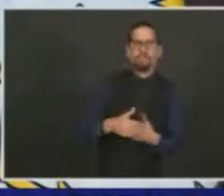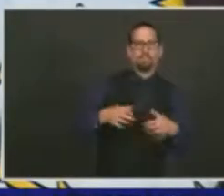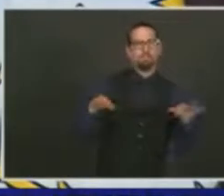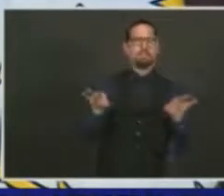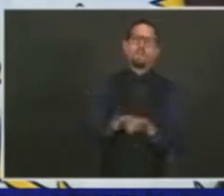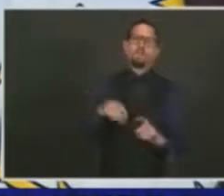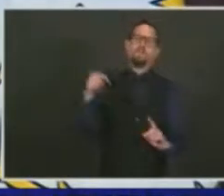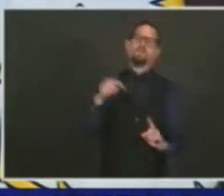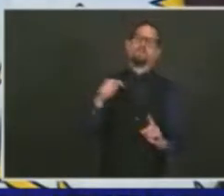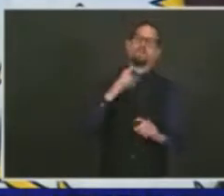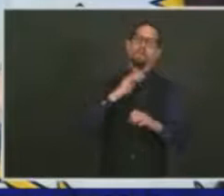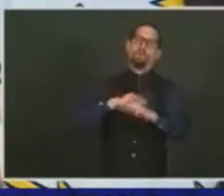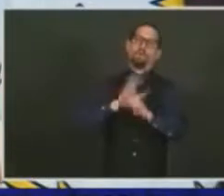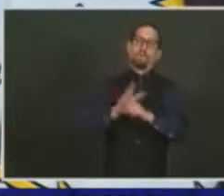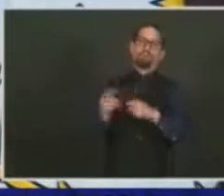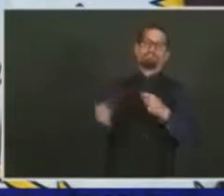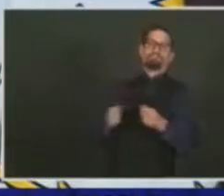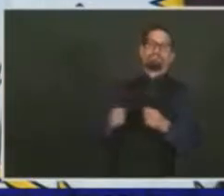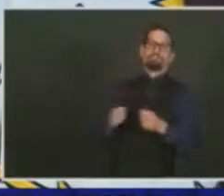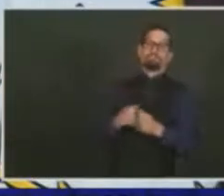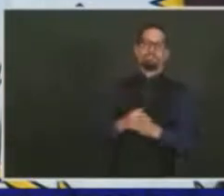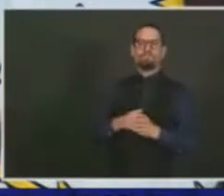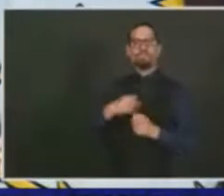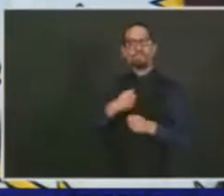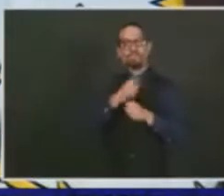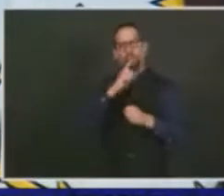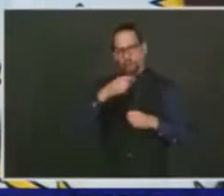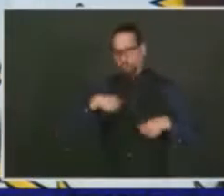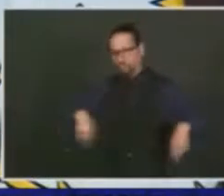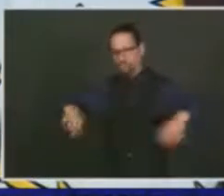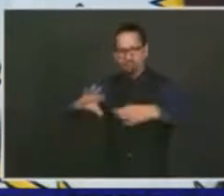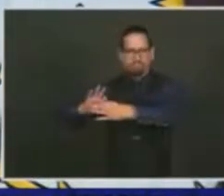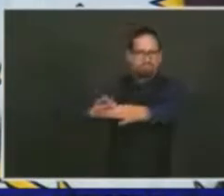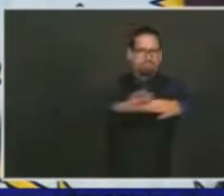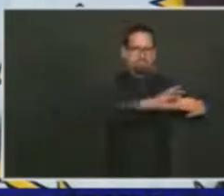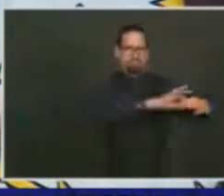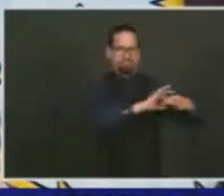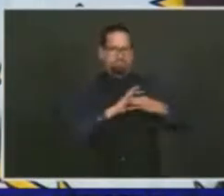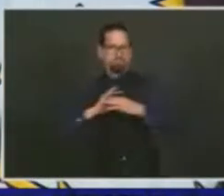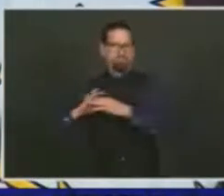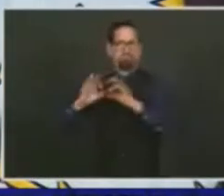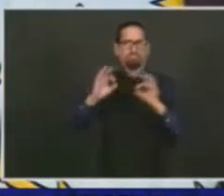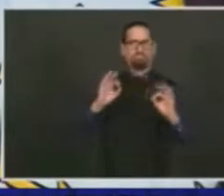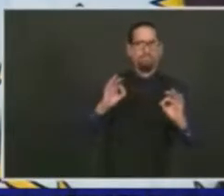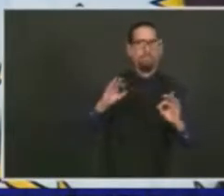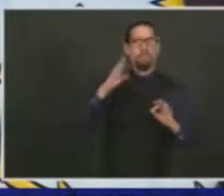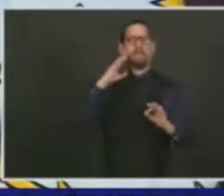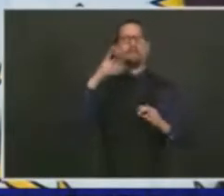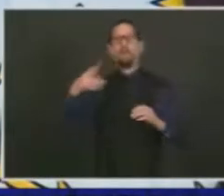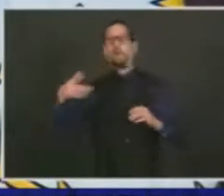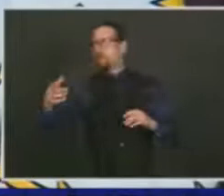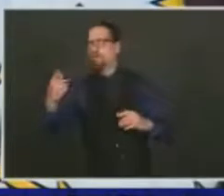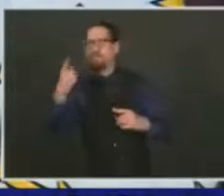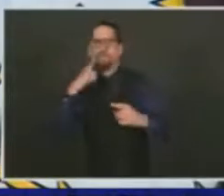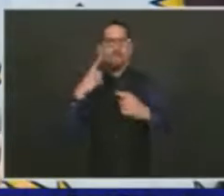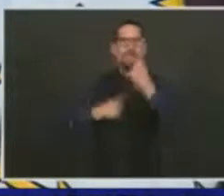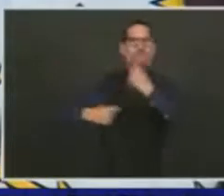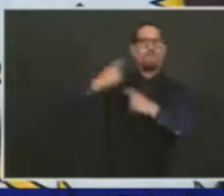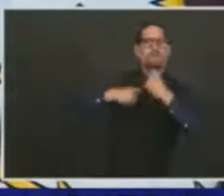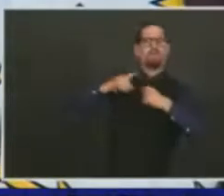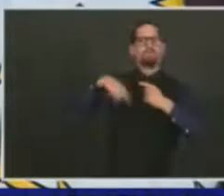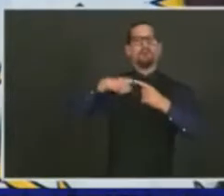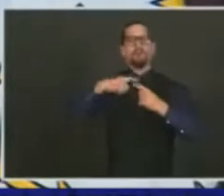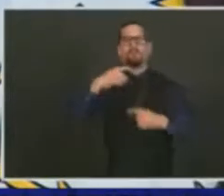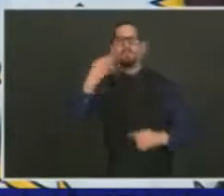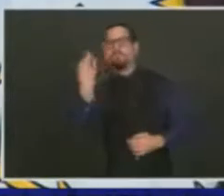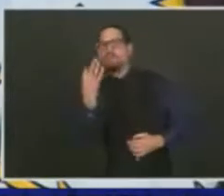So you members of the press will undoubtedly ask me, what am I going to do on Friday? The answer is tune in Friday at 1, but I'm looking at